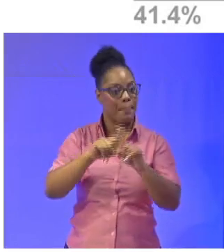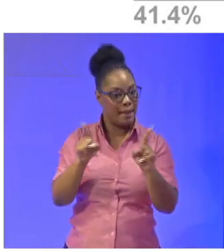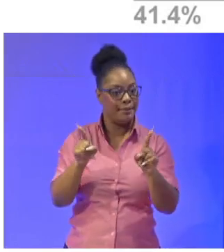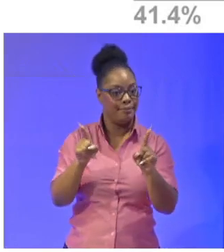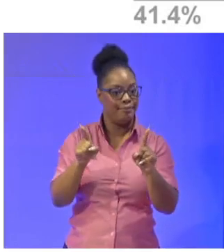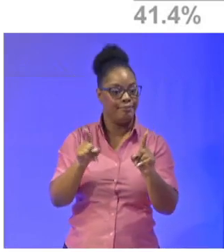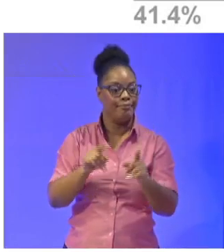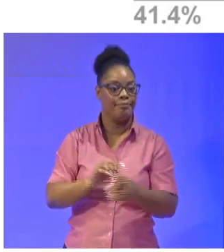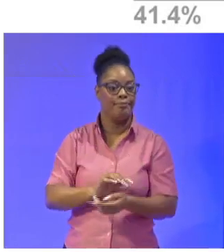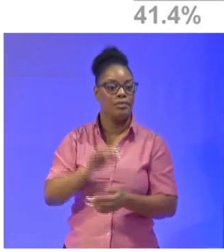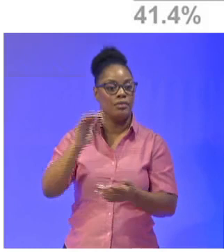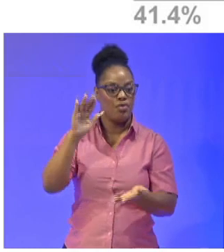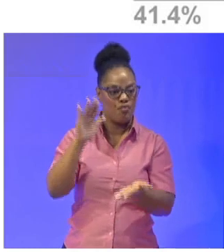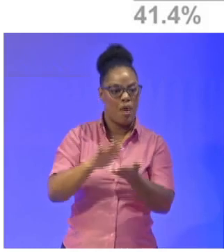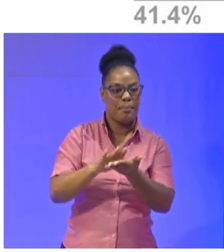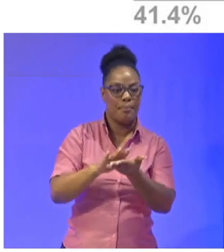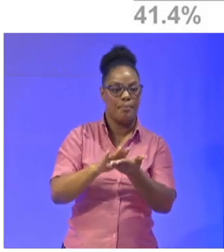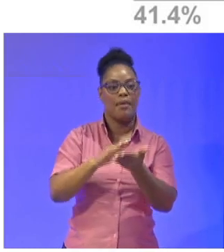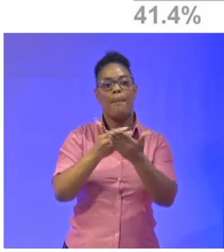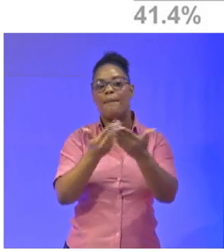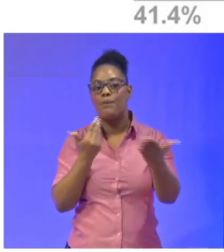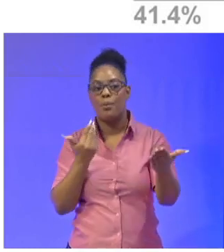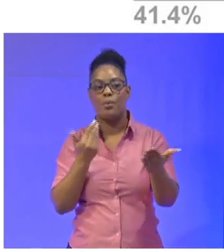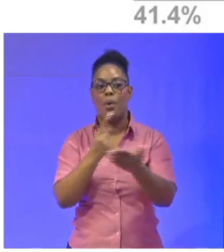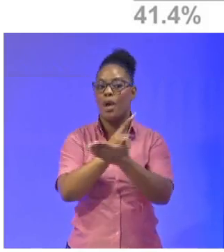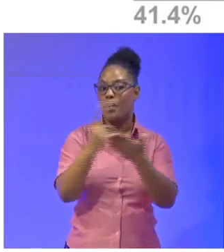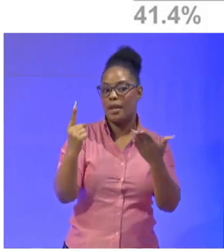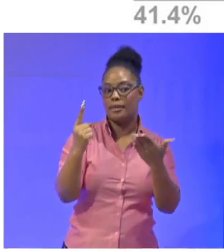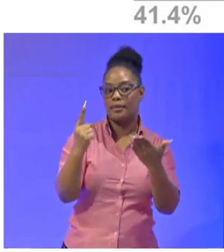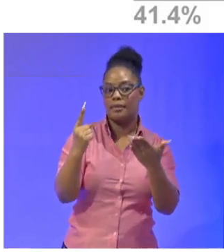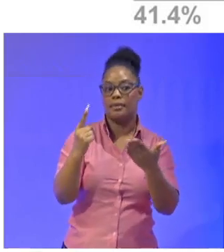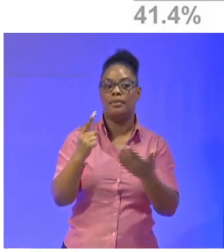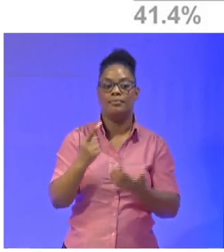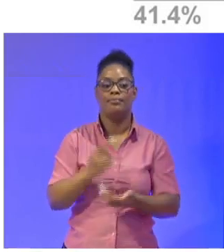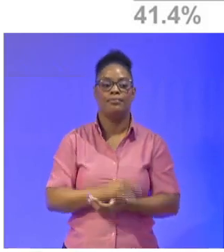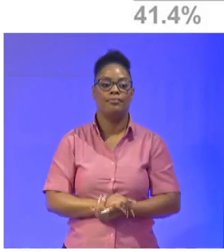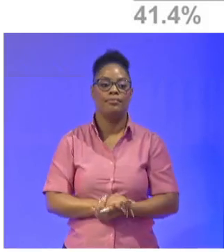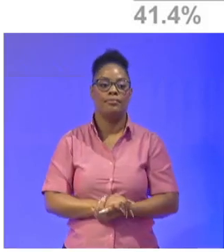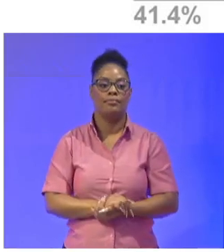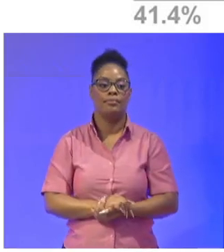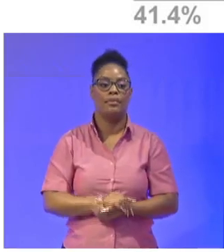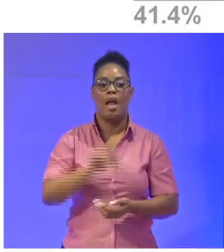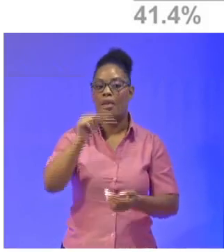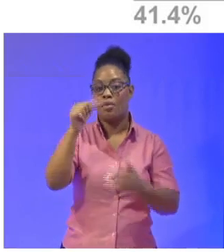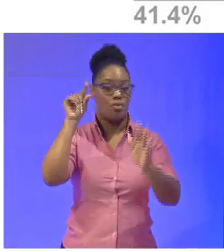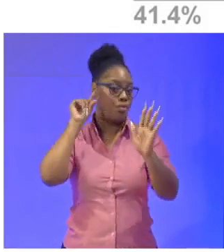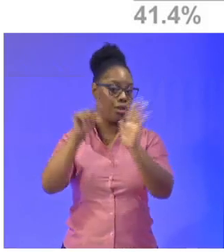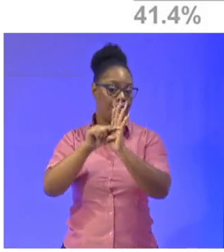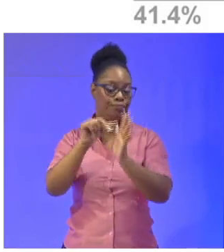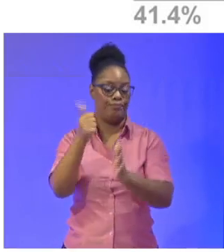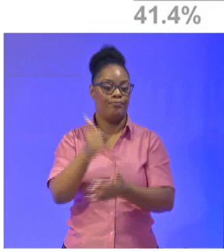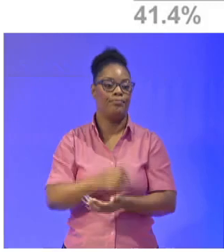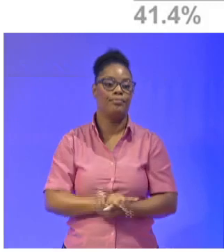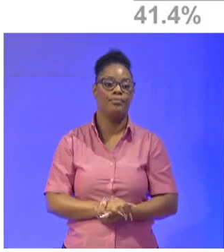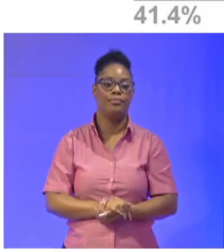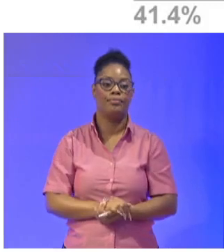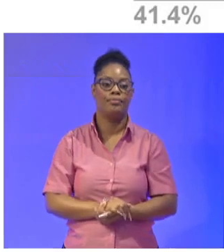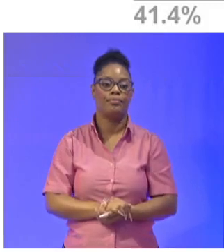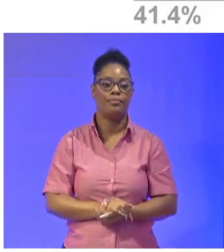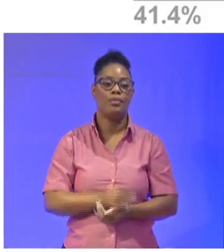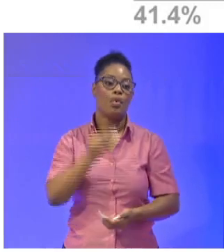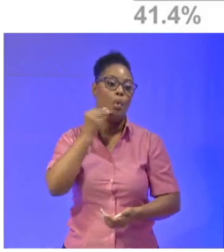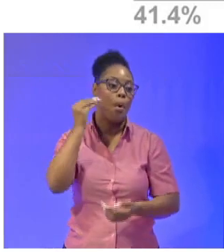couple weeks ago when it was a little bit higher in terms of percent. So if you could go to the next slide, please. So home isolation,